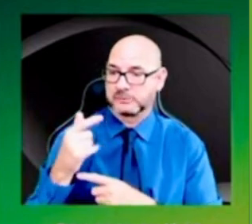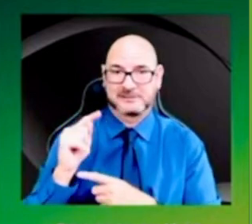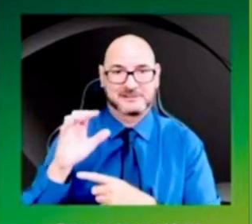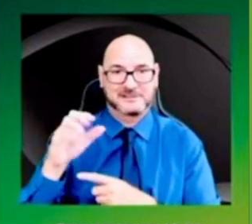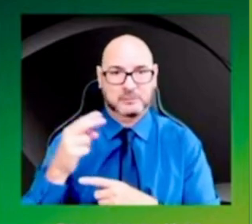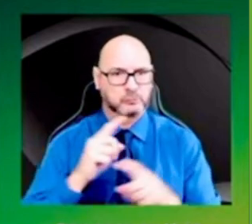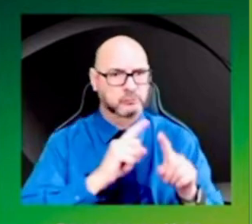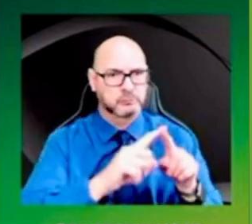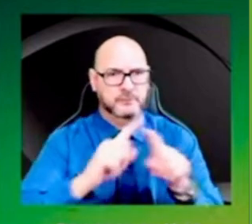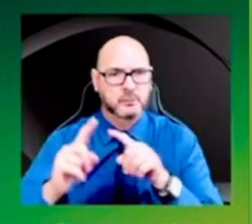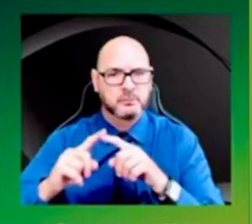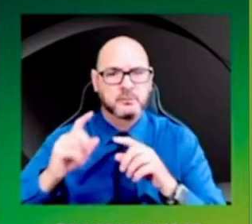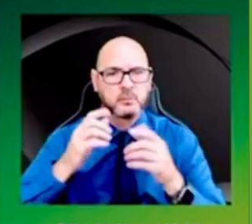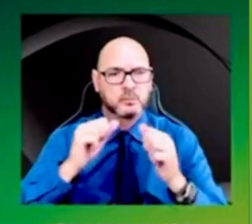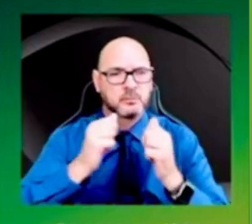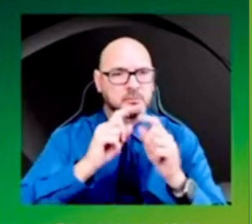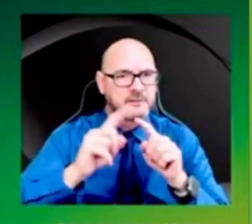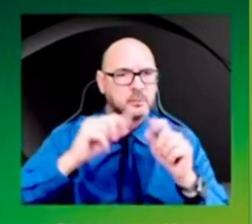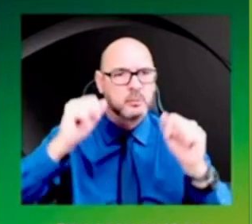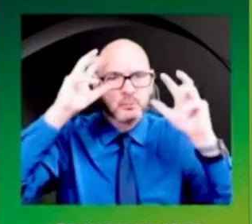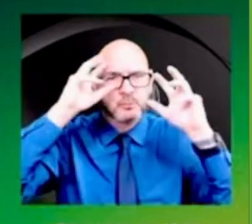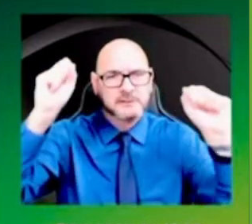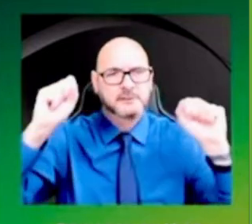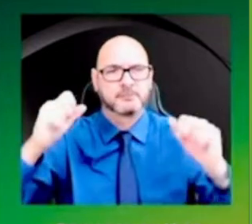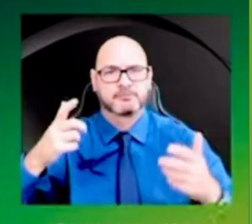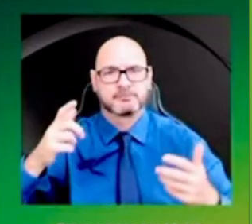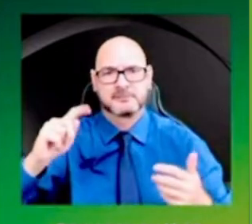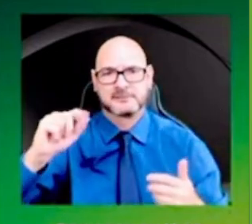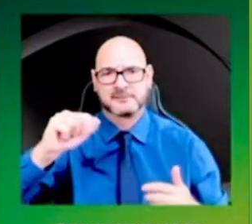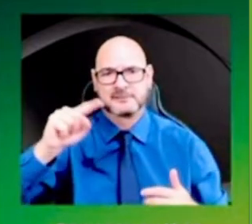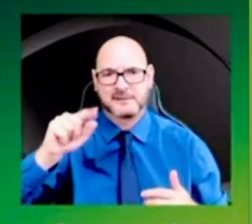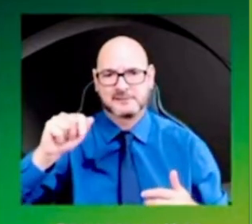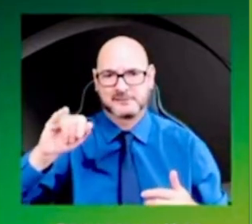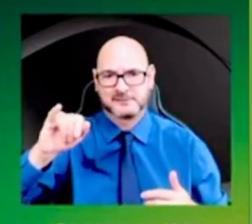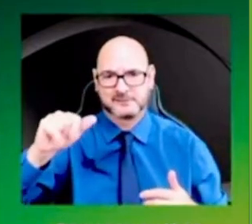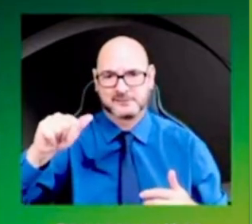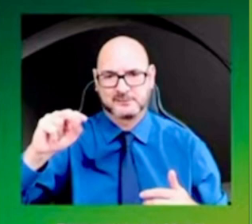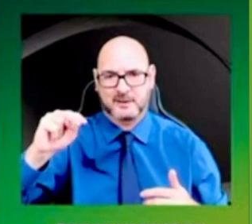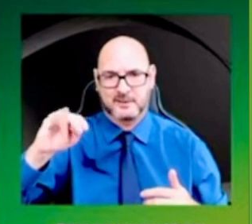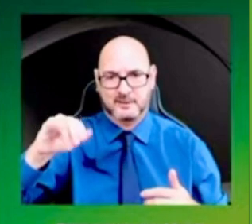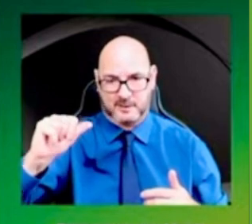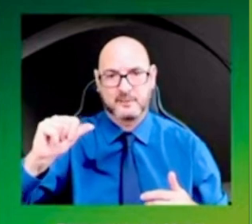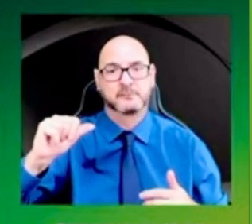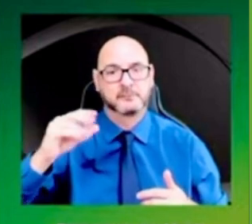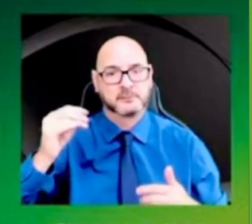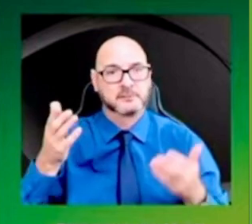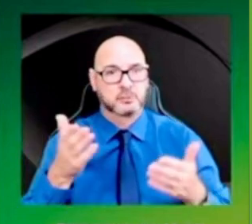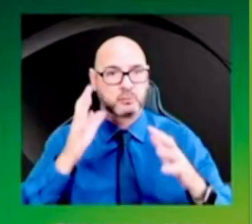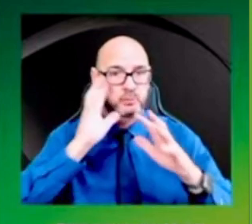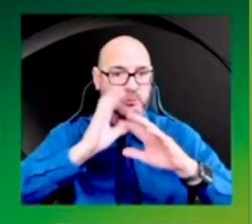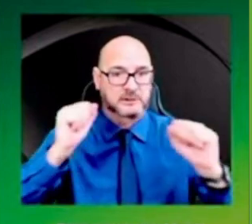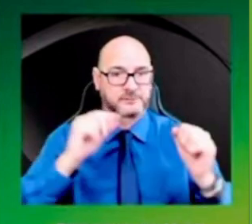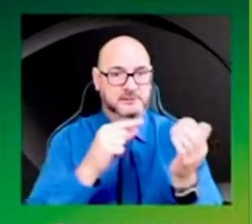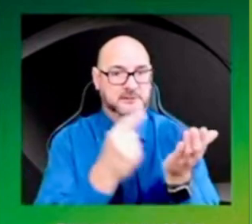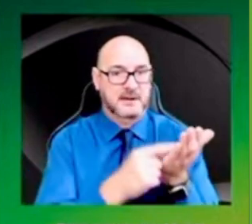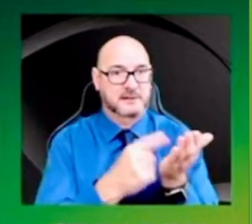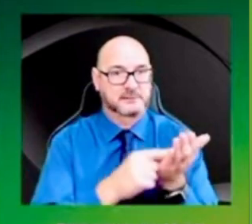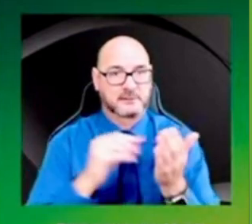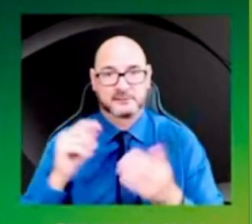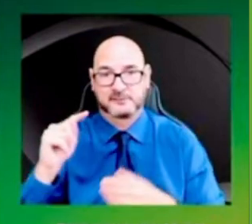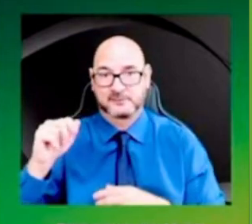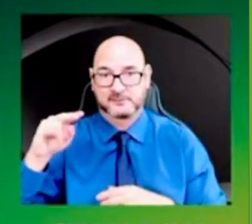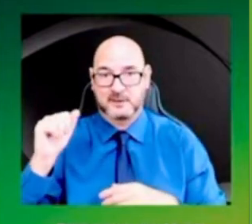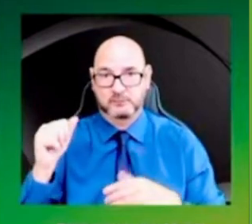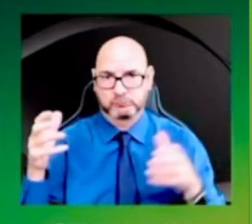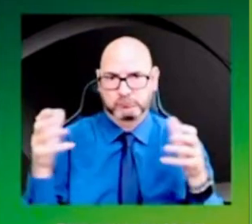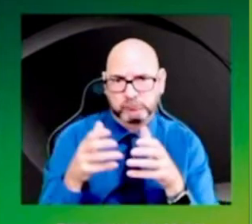Tanzania and here in Zambia, we have launched new initiatives to strengthen our business ties. We have also